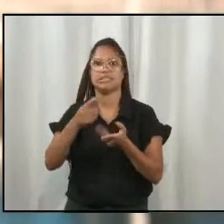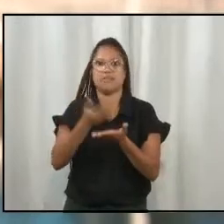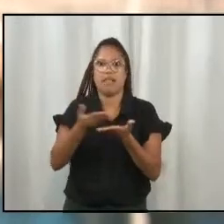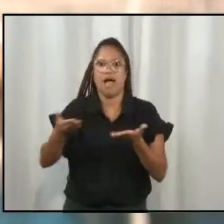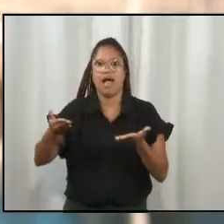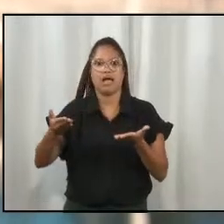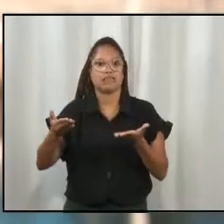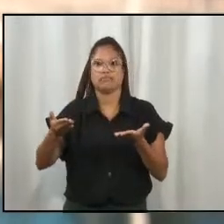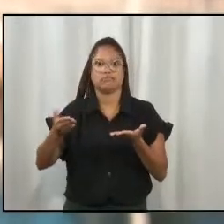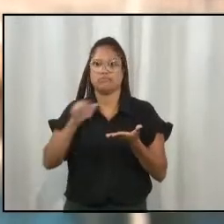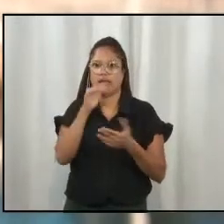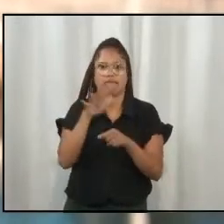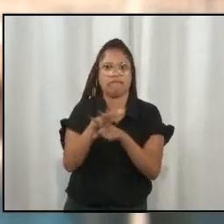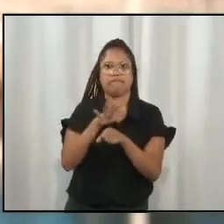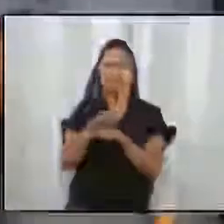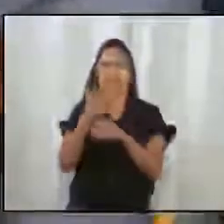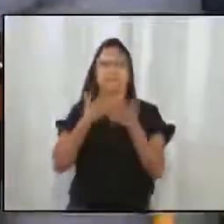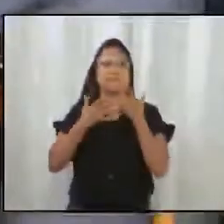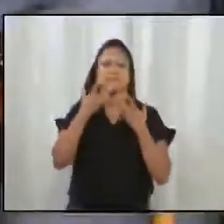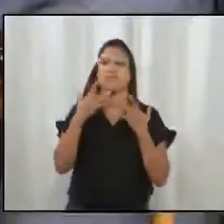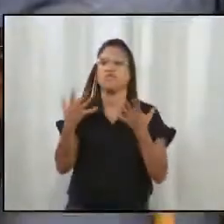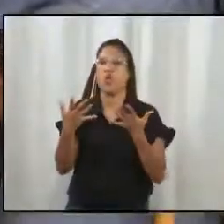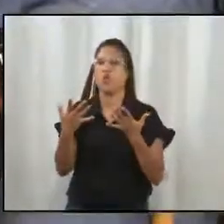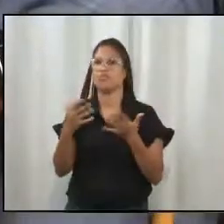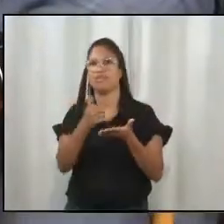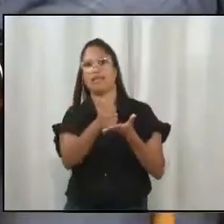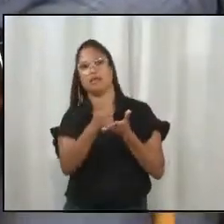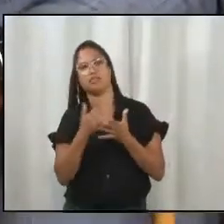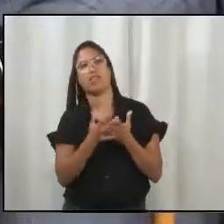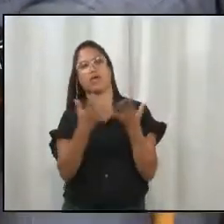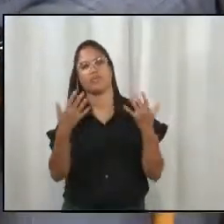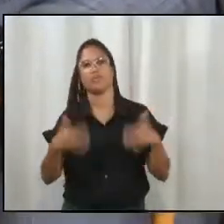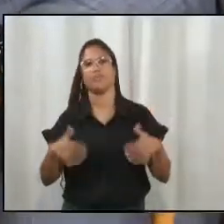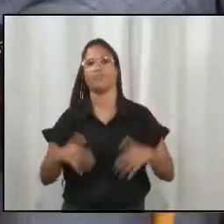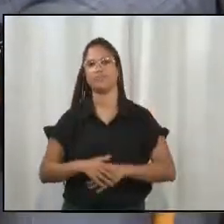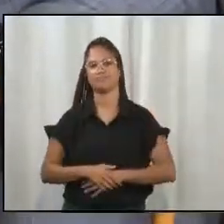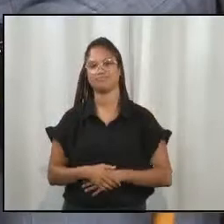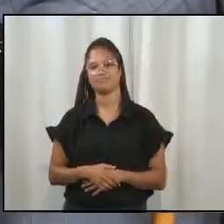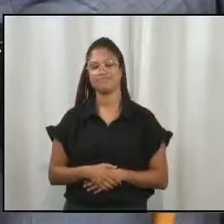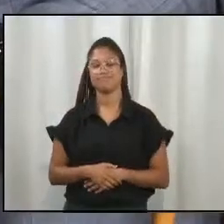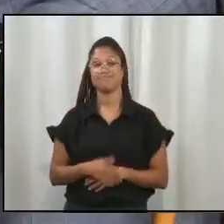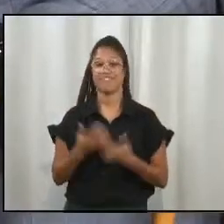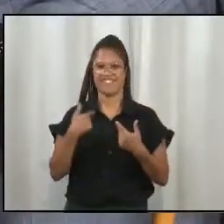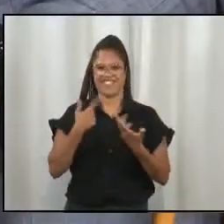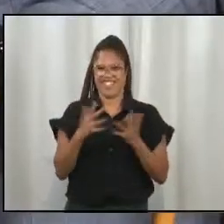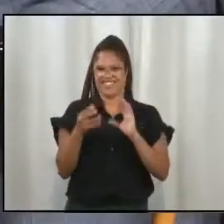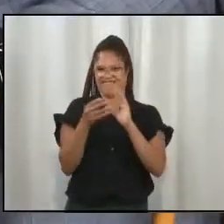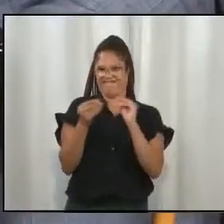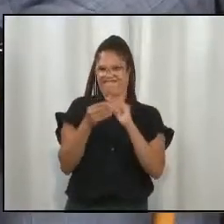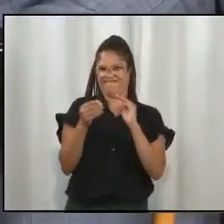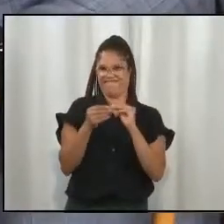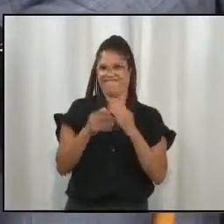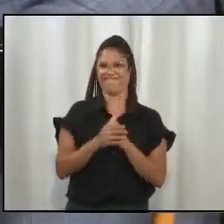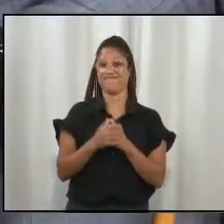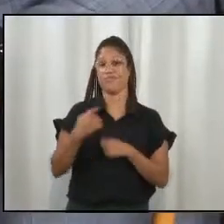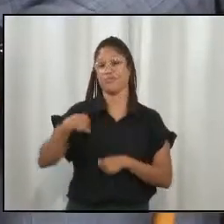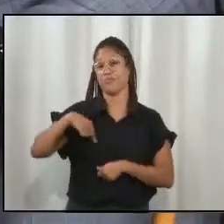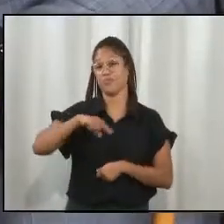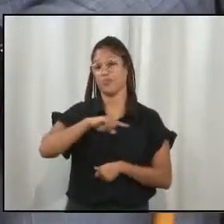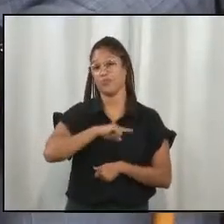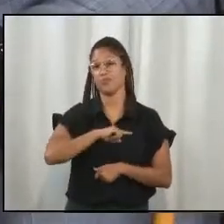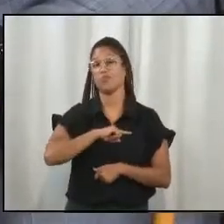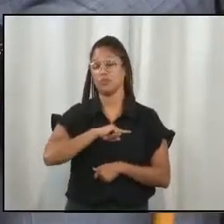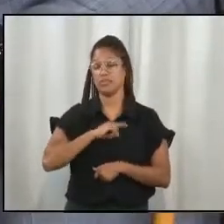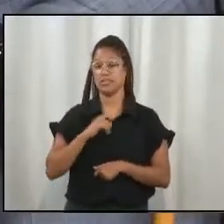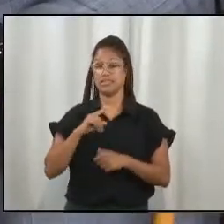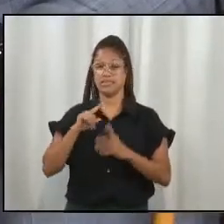construction projects across the nation. We've also, as previously announced, we did